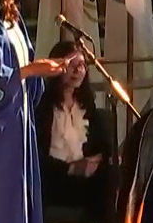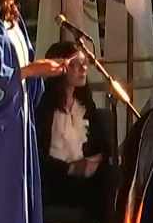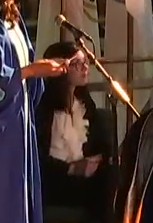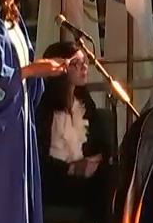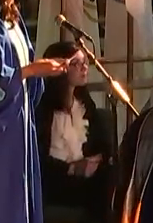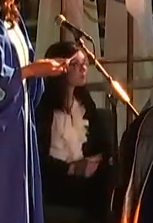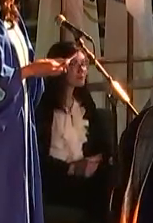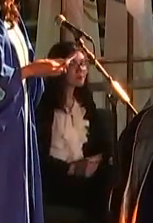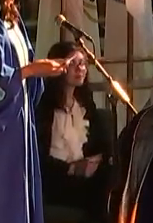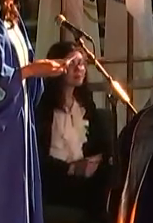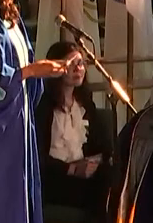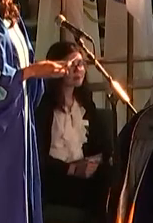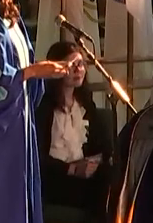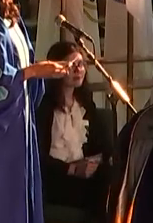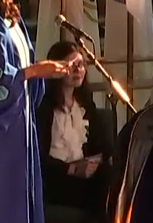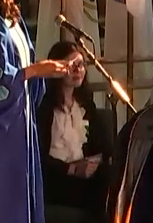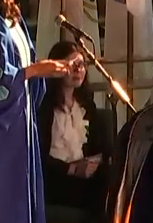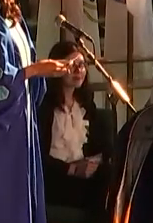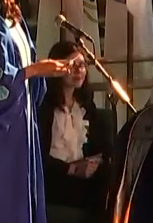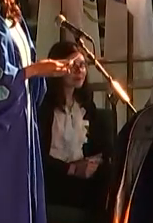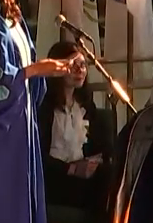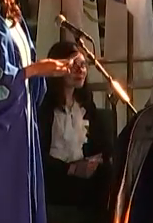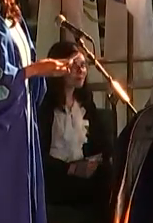Janina Nicole